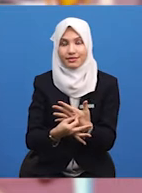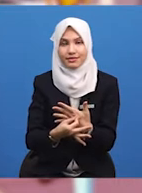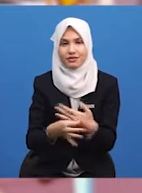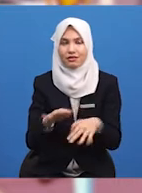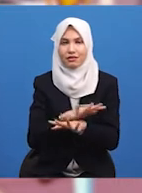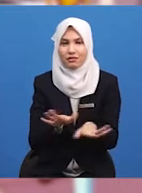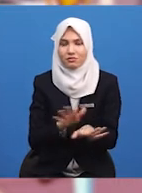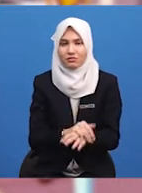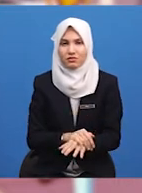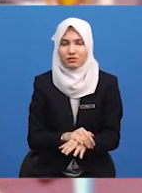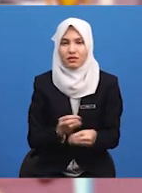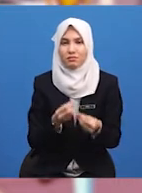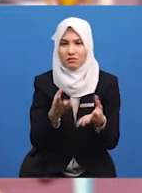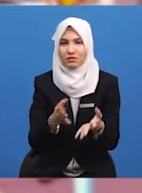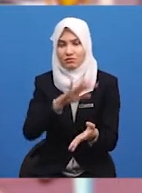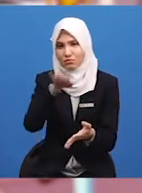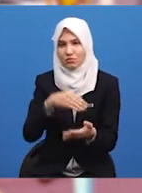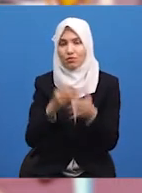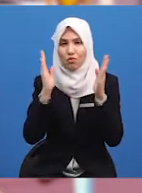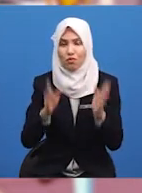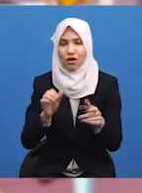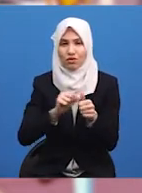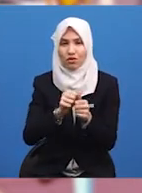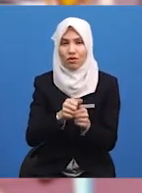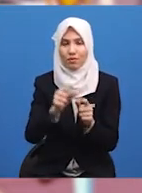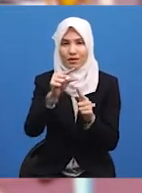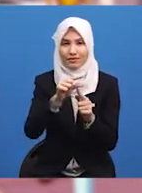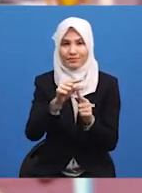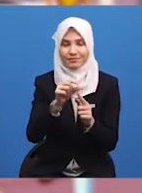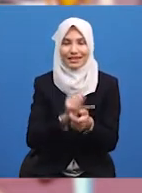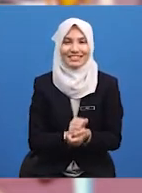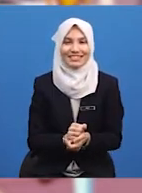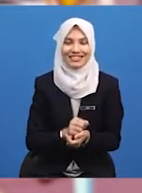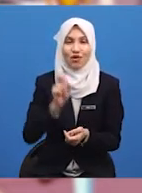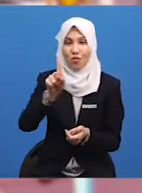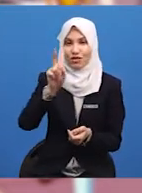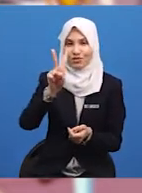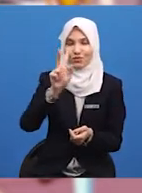password. I won't. Crazy Daniel 121, isn't it?